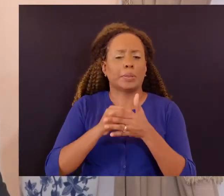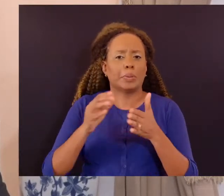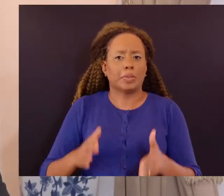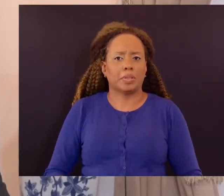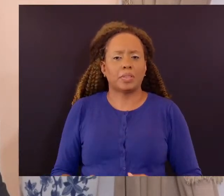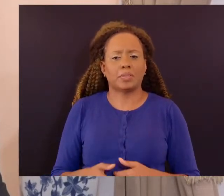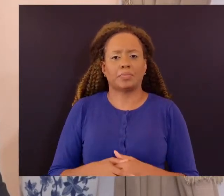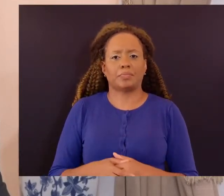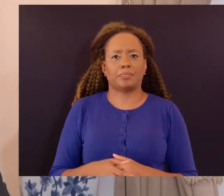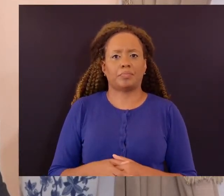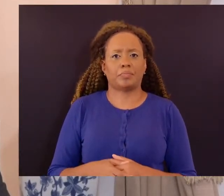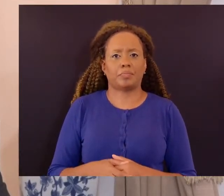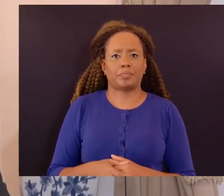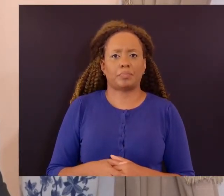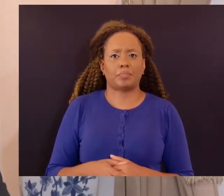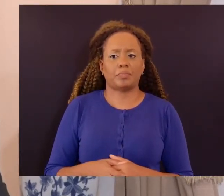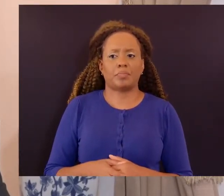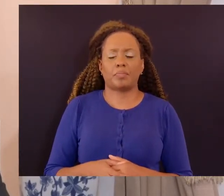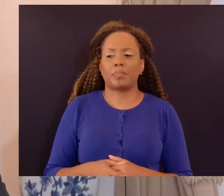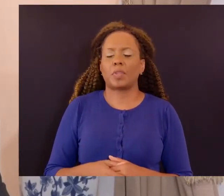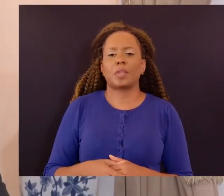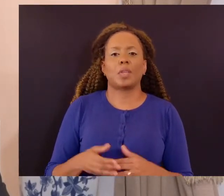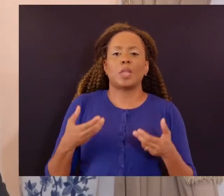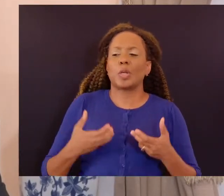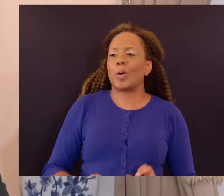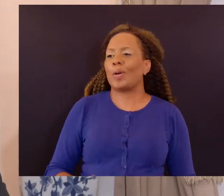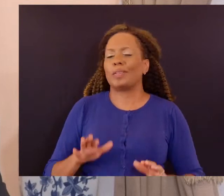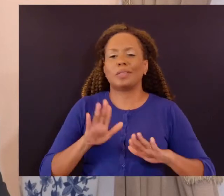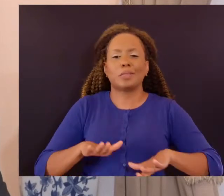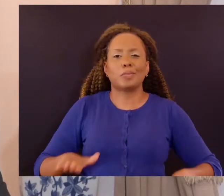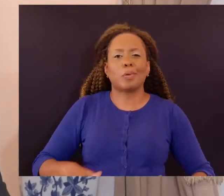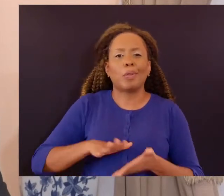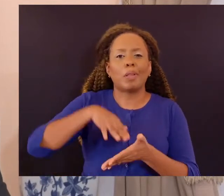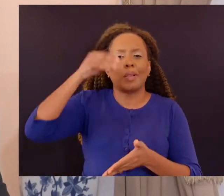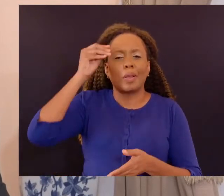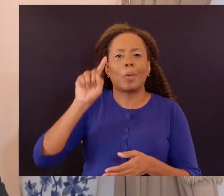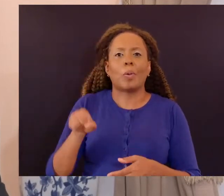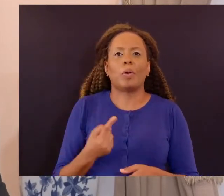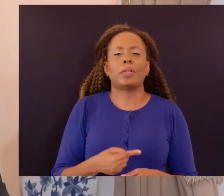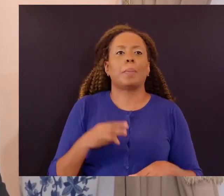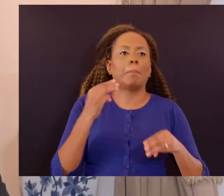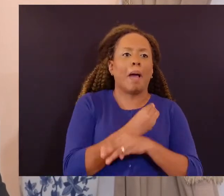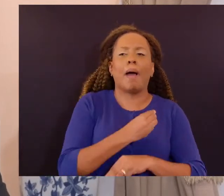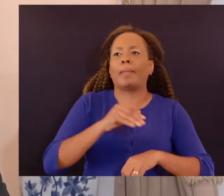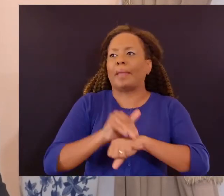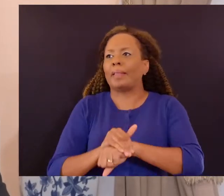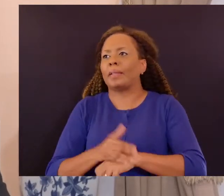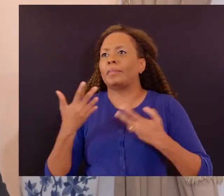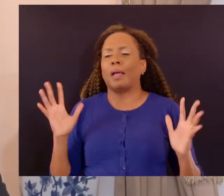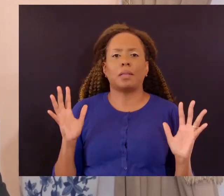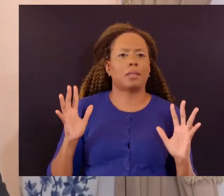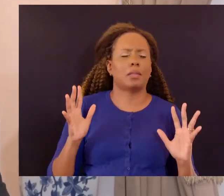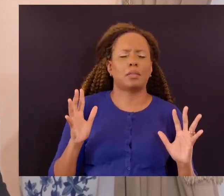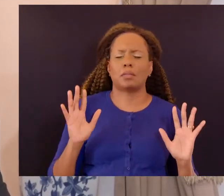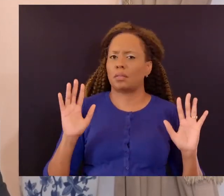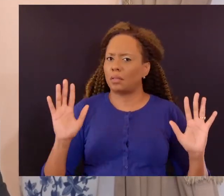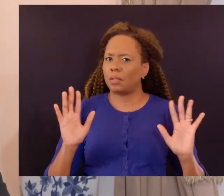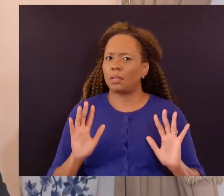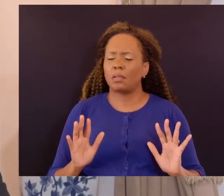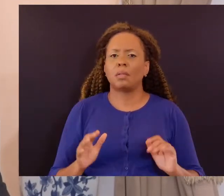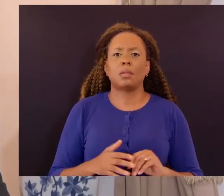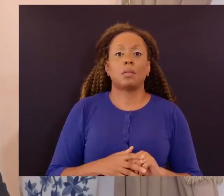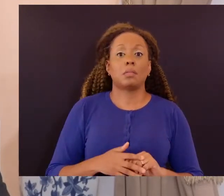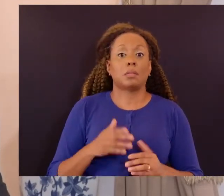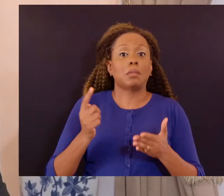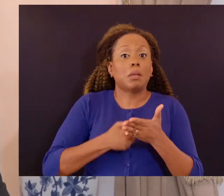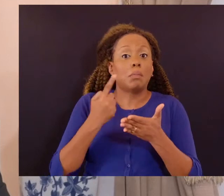students in just only learning maths and English, when in truth and in fact they may need remediation when they enter the secondary schools. And therefore